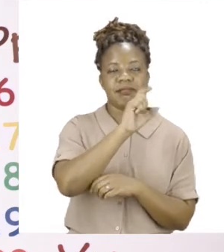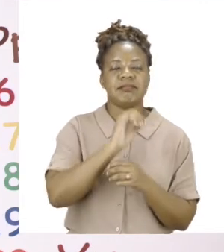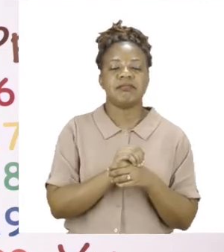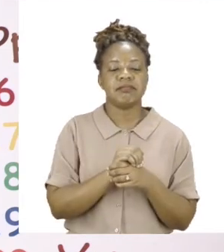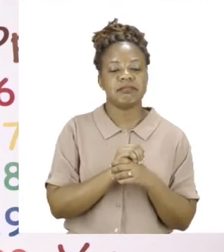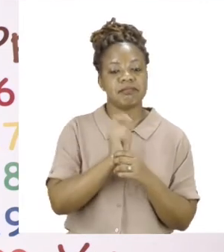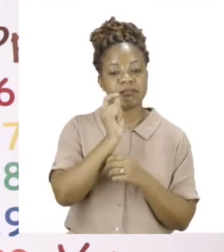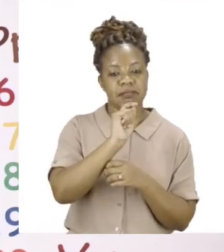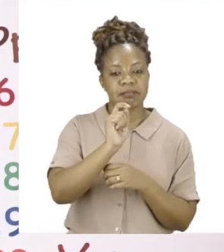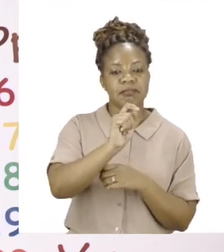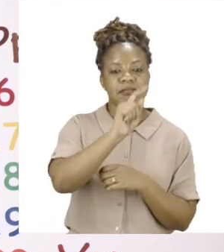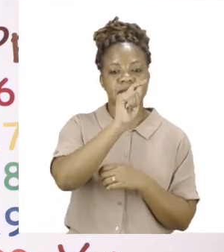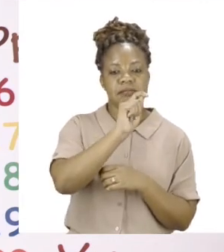book.